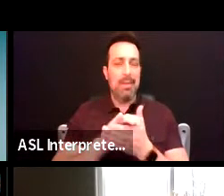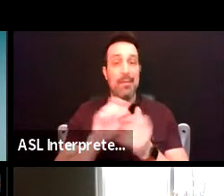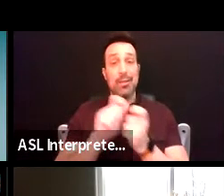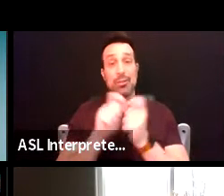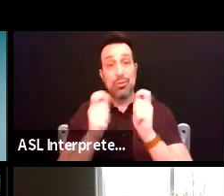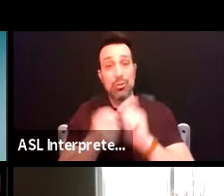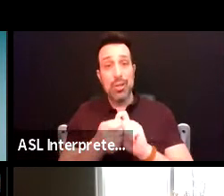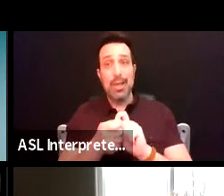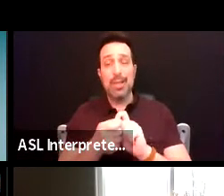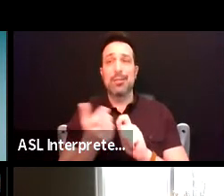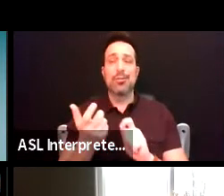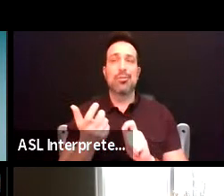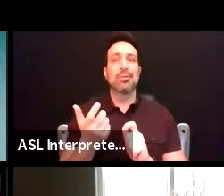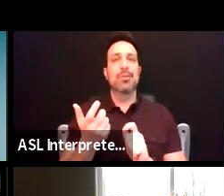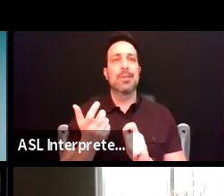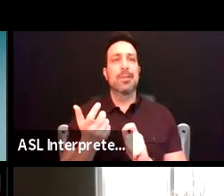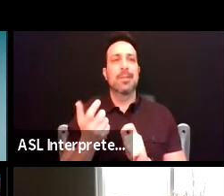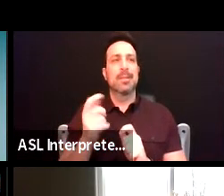change, revolution,